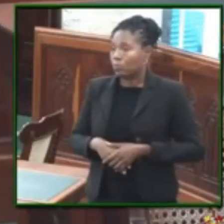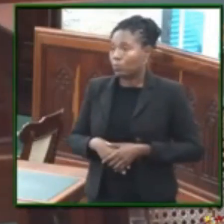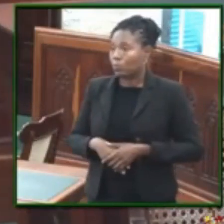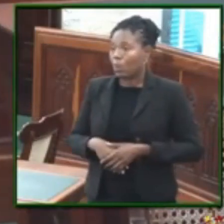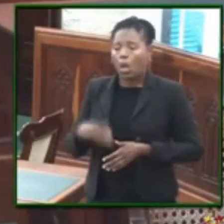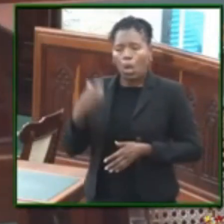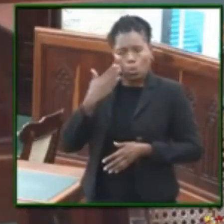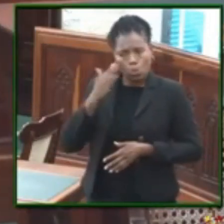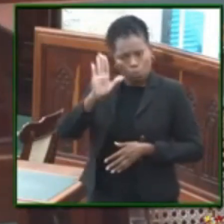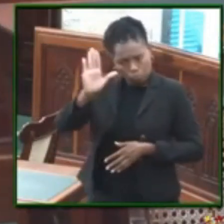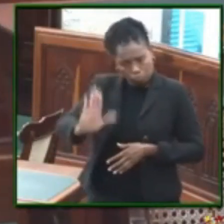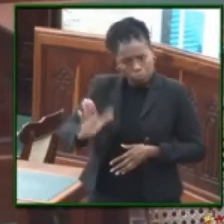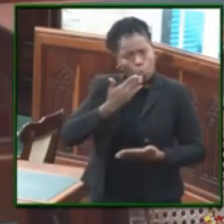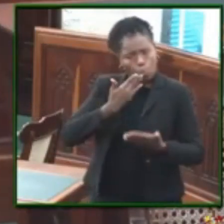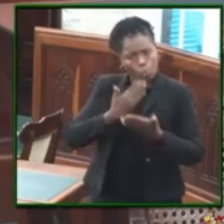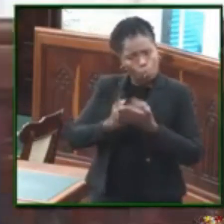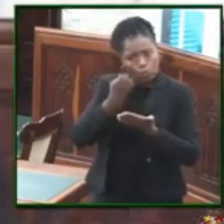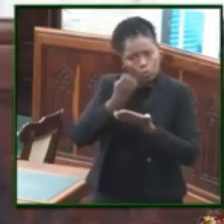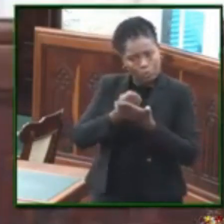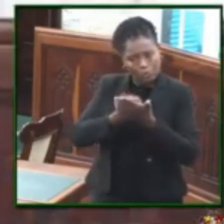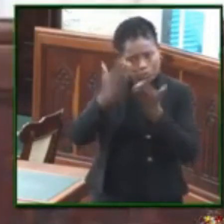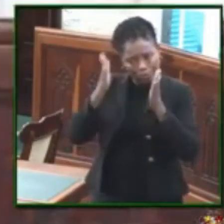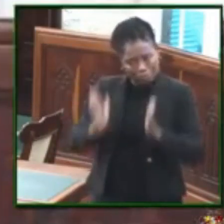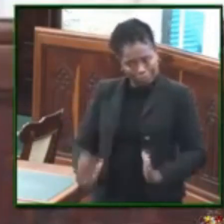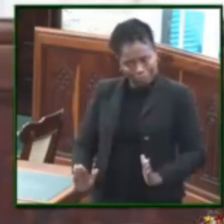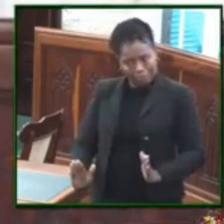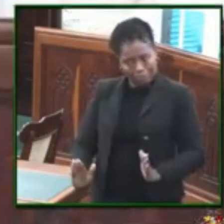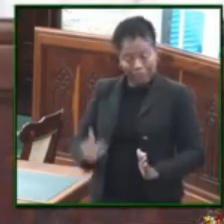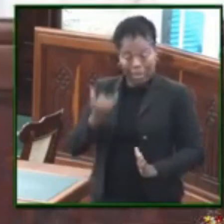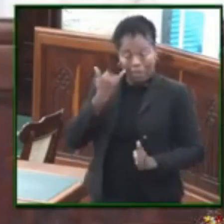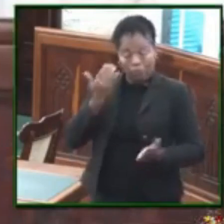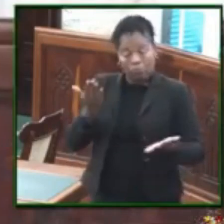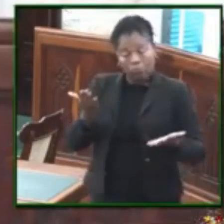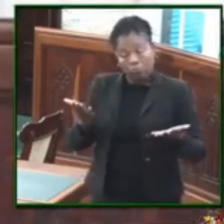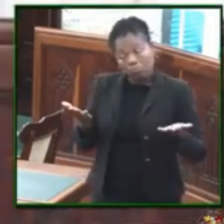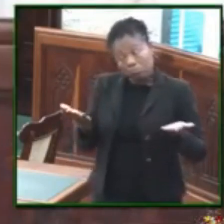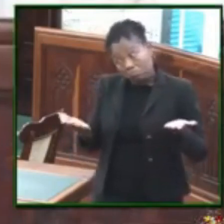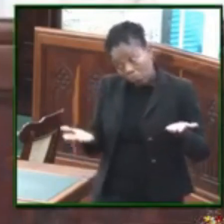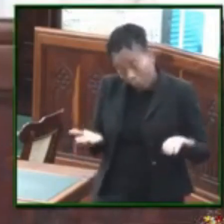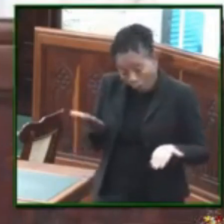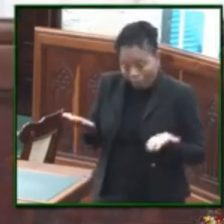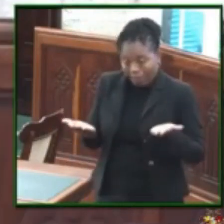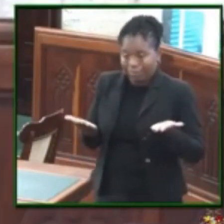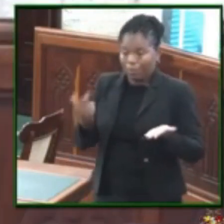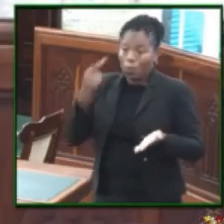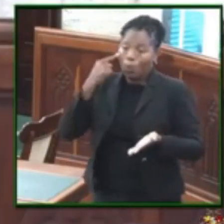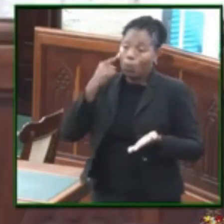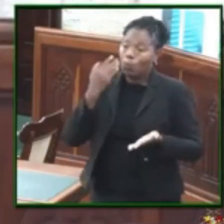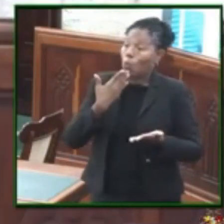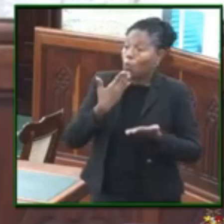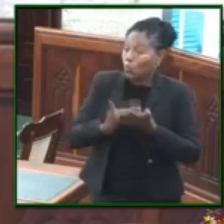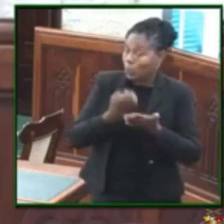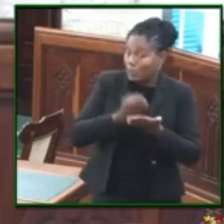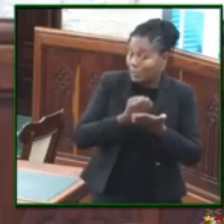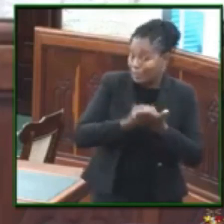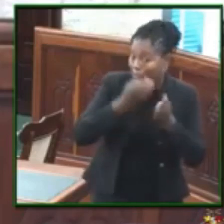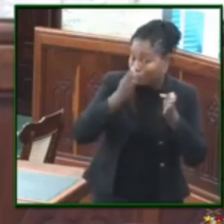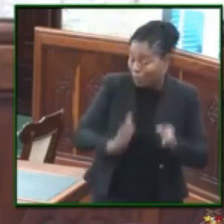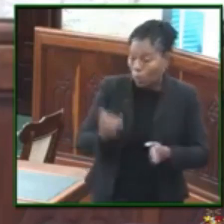a good economist, and if you, well, I thought good economists read good